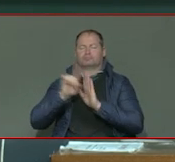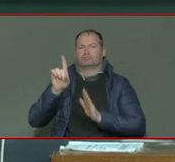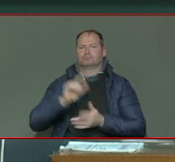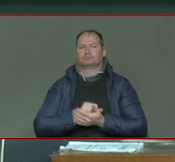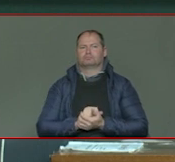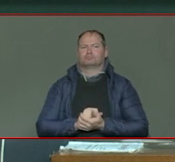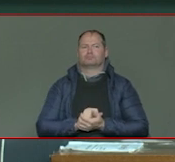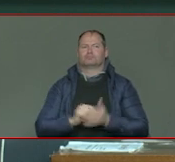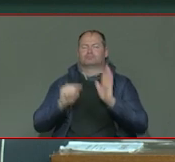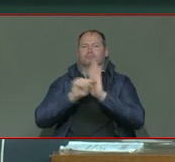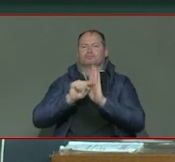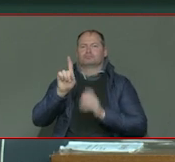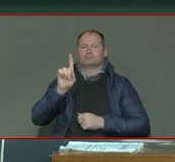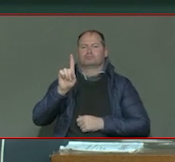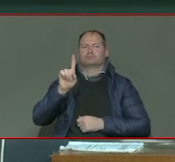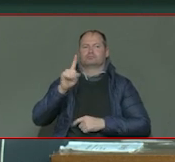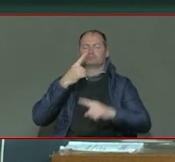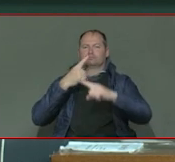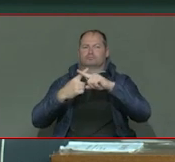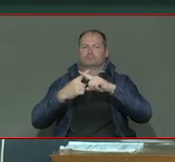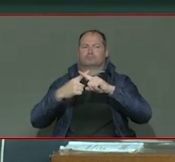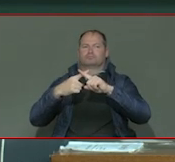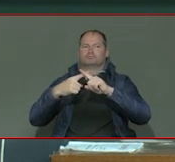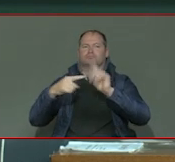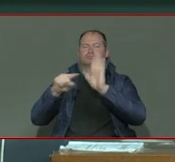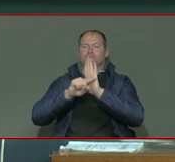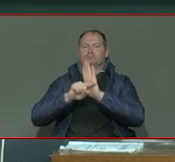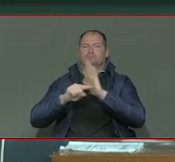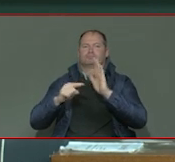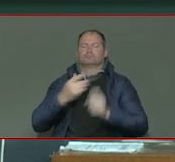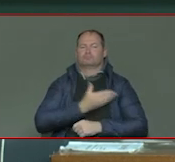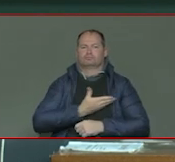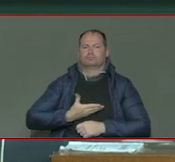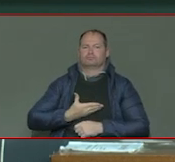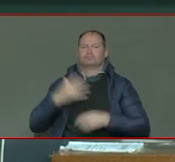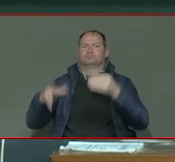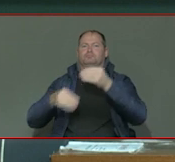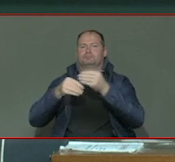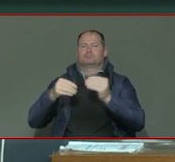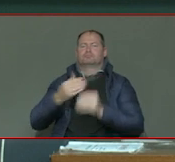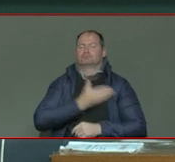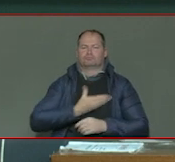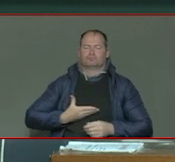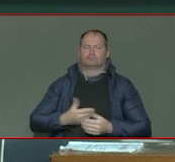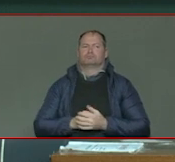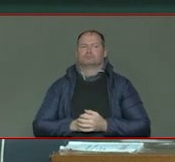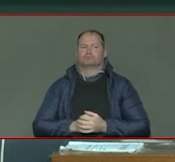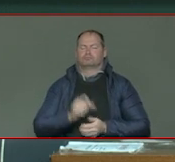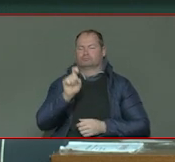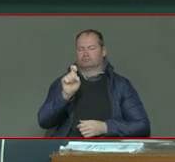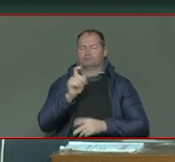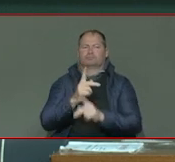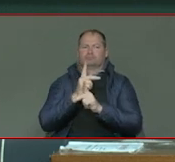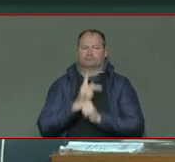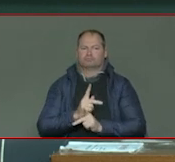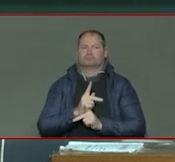is negative 1 times negative a half is plus a half. We're going to keep x and we're going to subtract 1